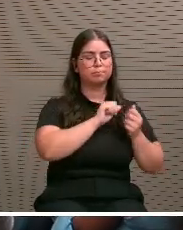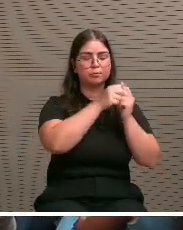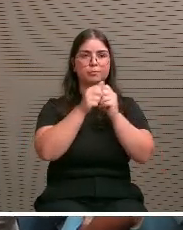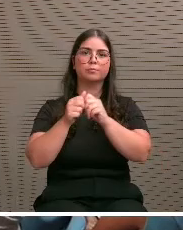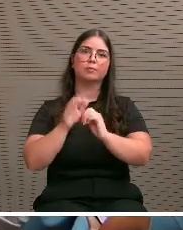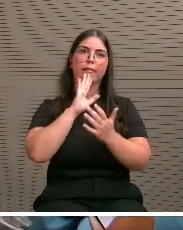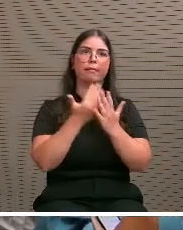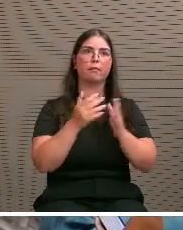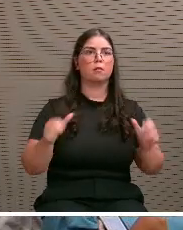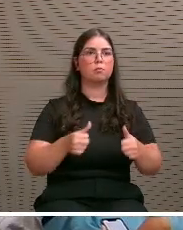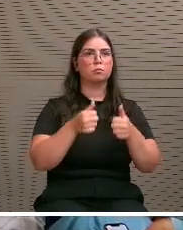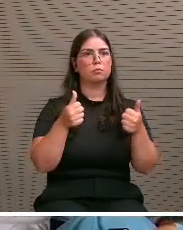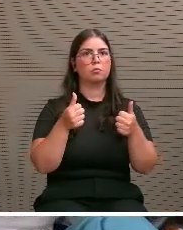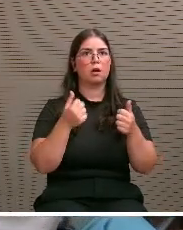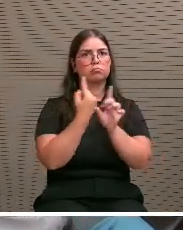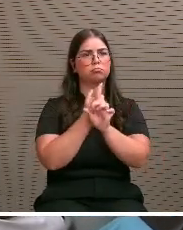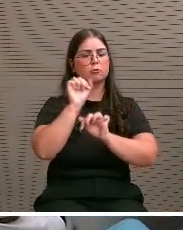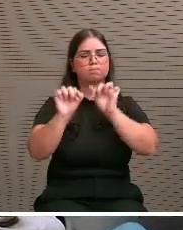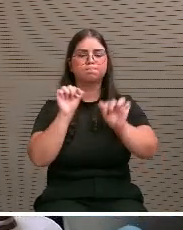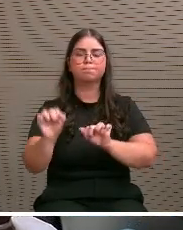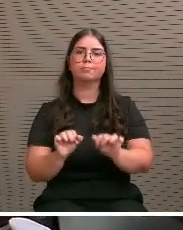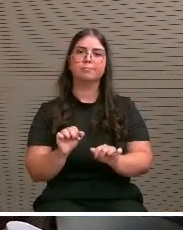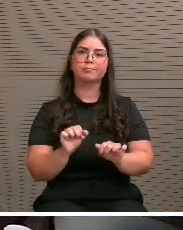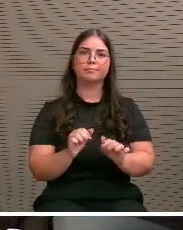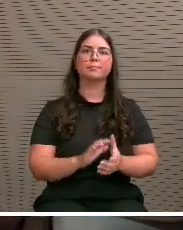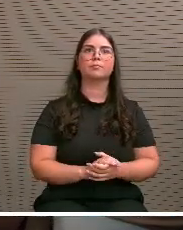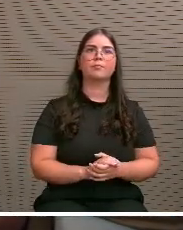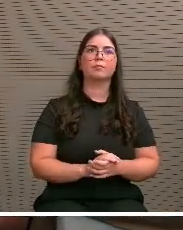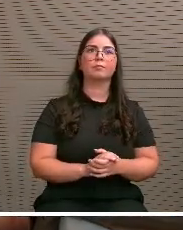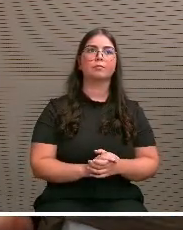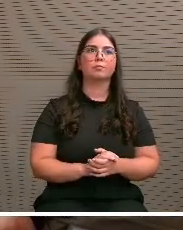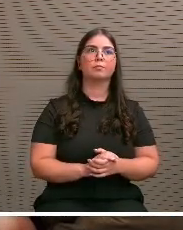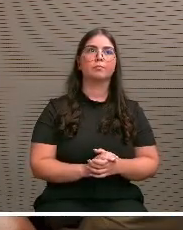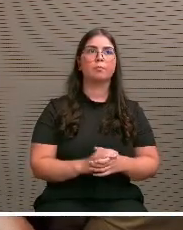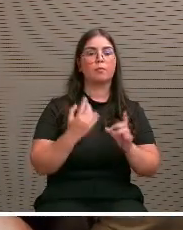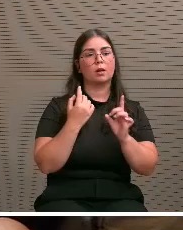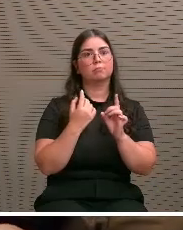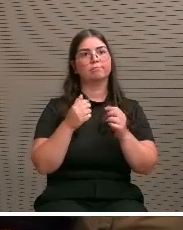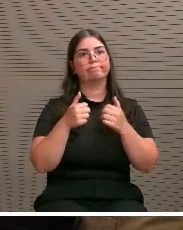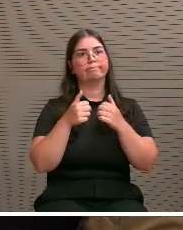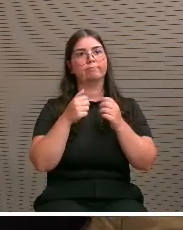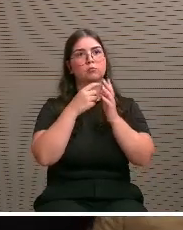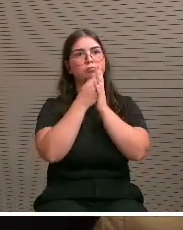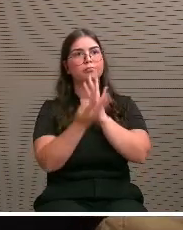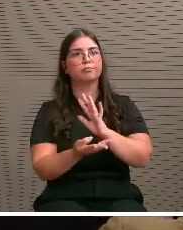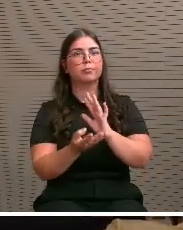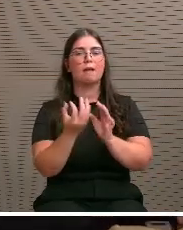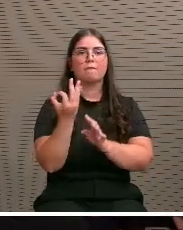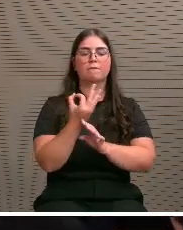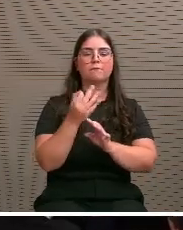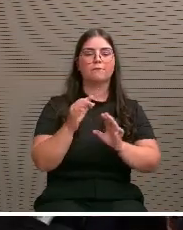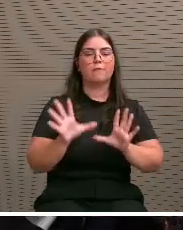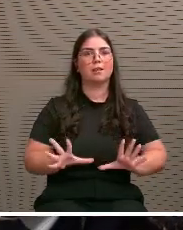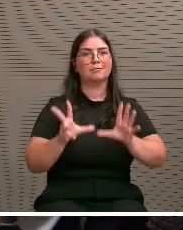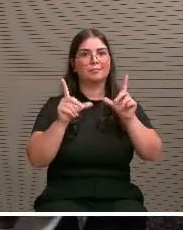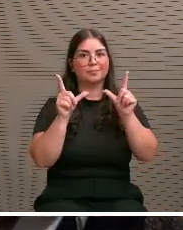accessibility. Many are under development. In fact, bananas are a major problem. Bananas have been